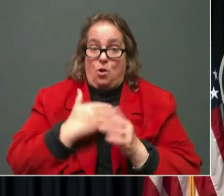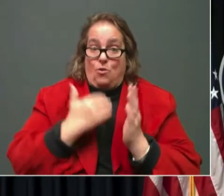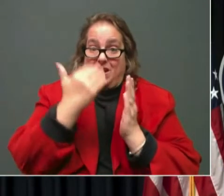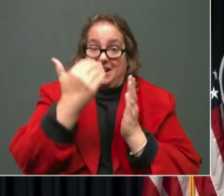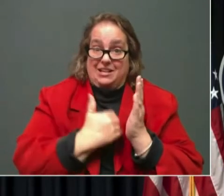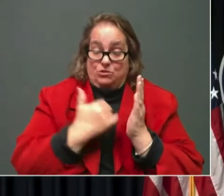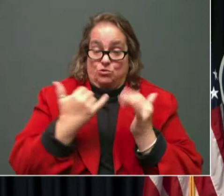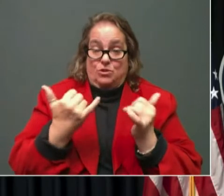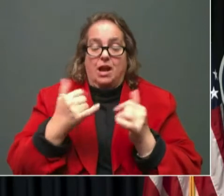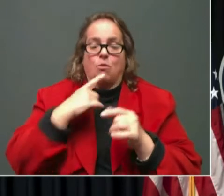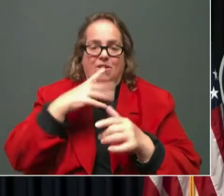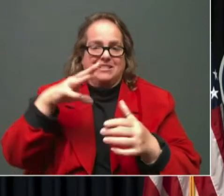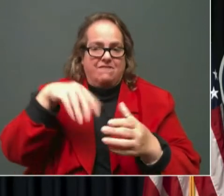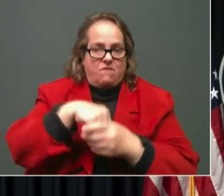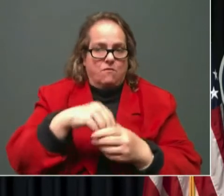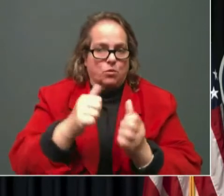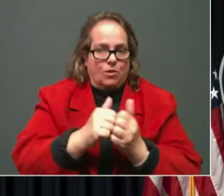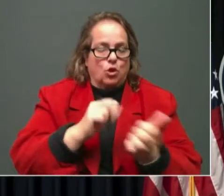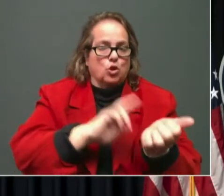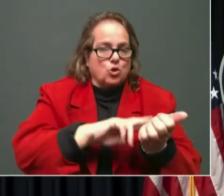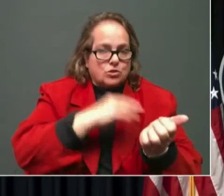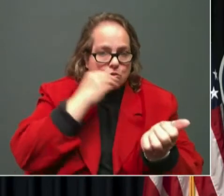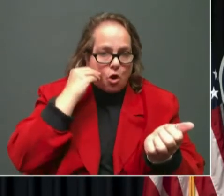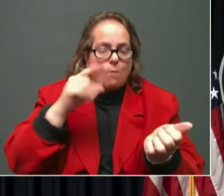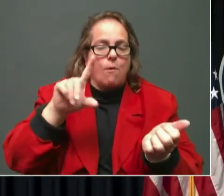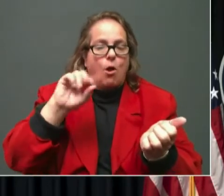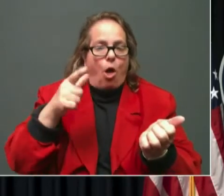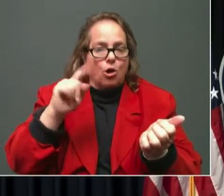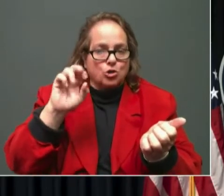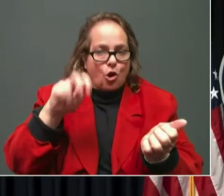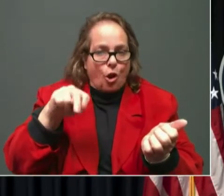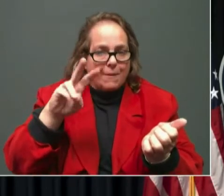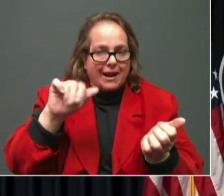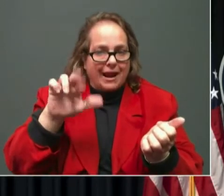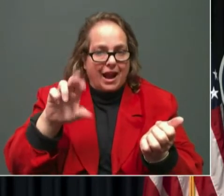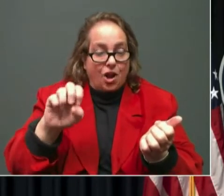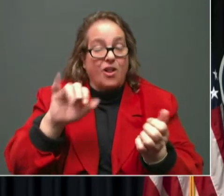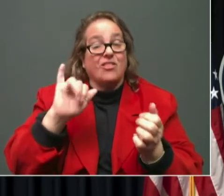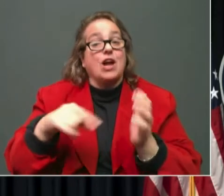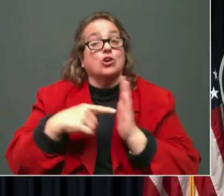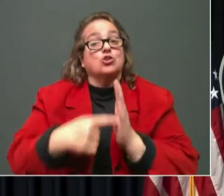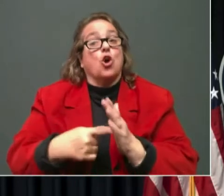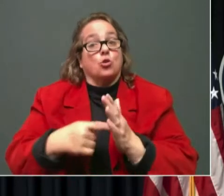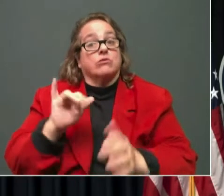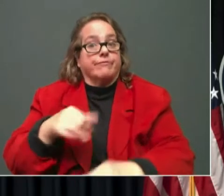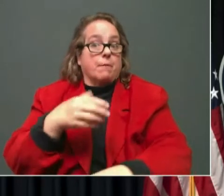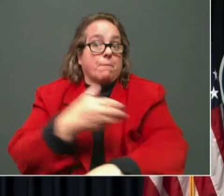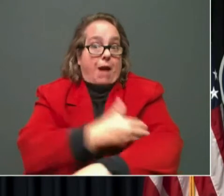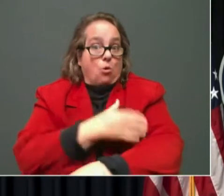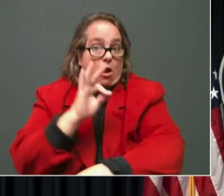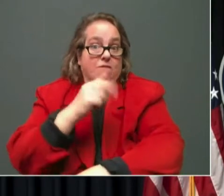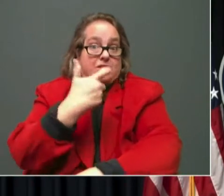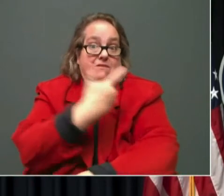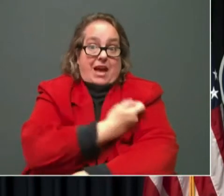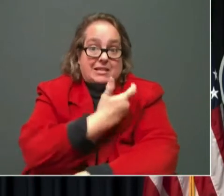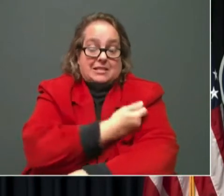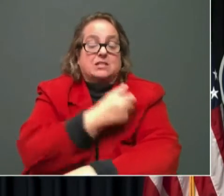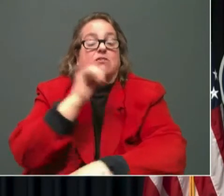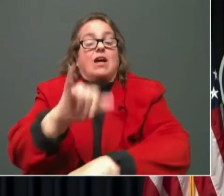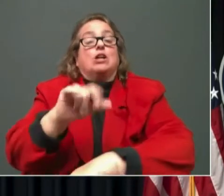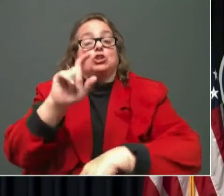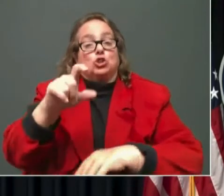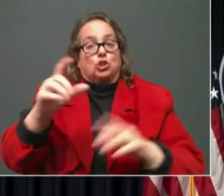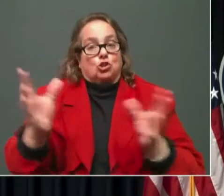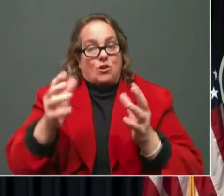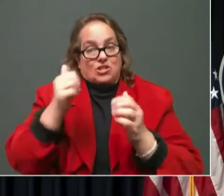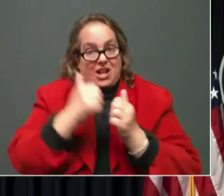care, again showing the power and the effectiveness of vaccines, and that ought to encourage everybody to get out and get